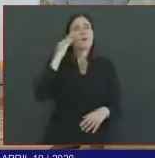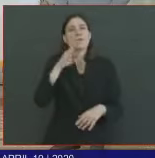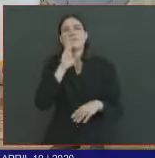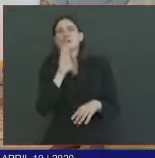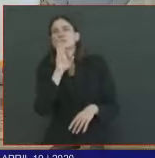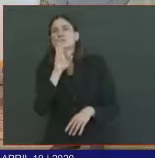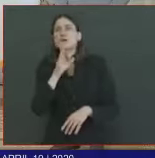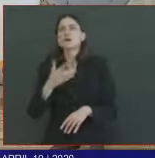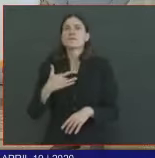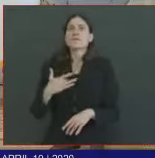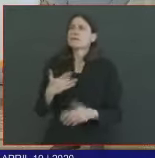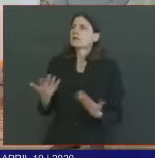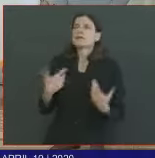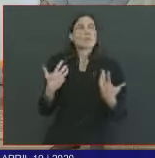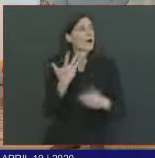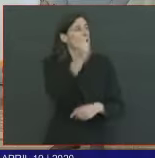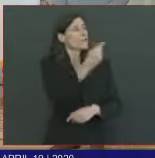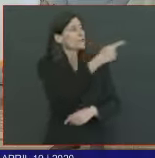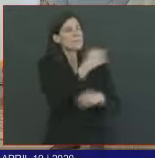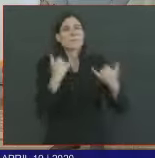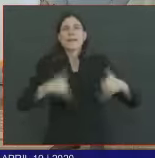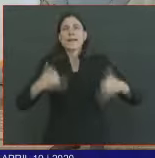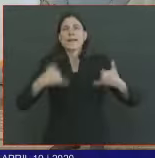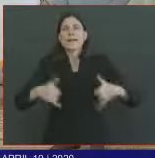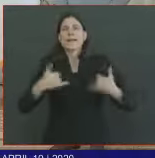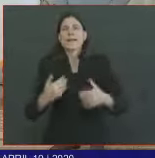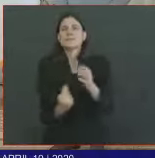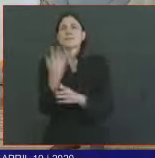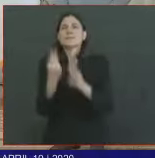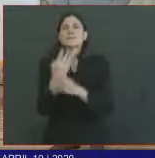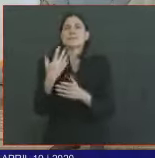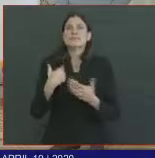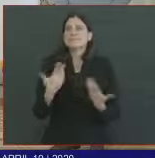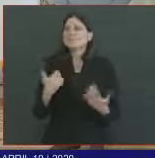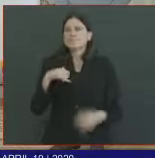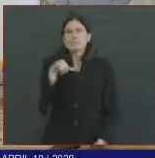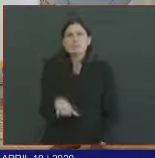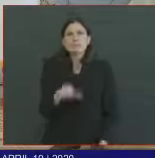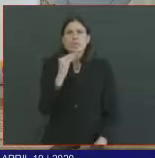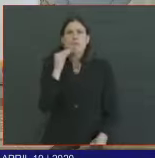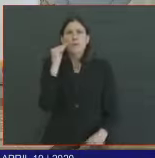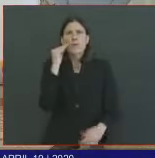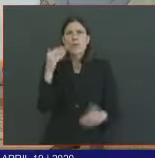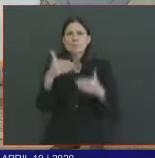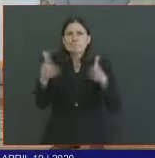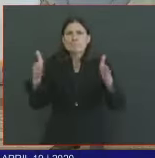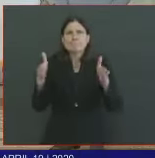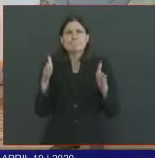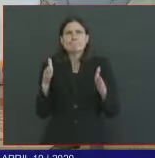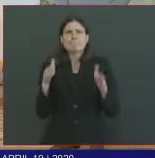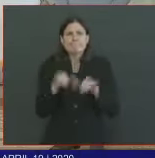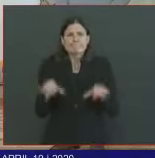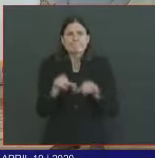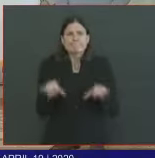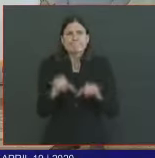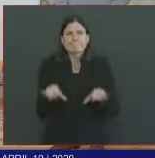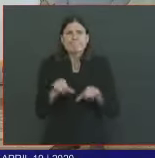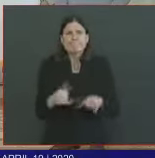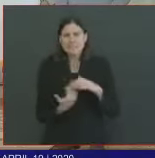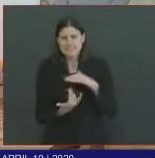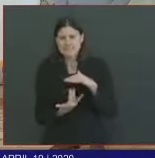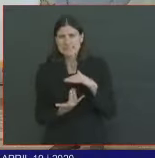they wanted. They're anxious. They're angry. And I get all that. But us adults are